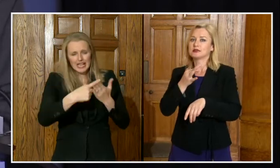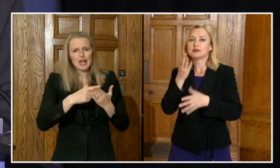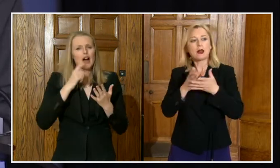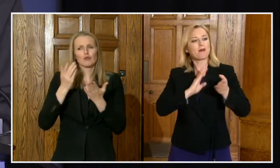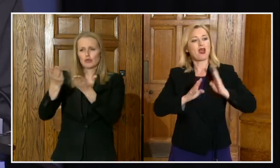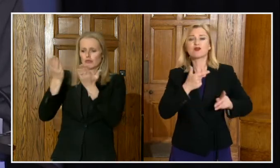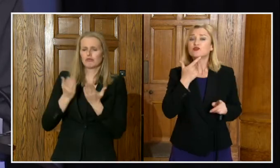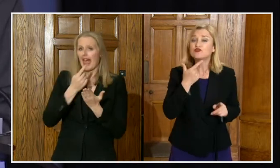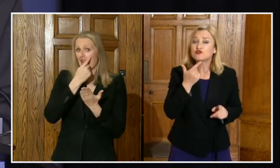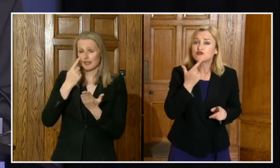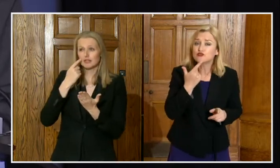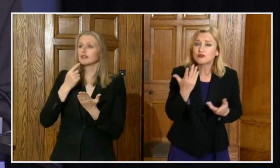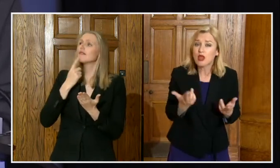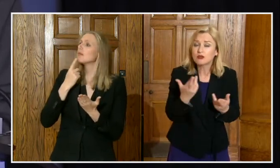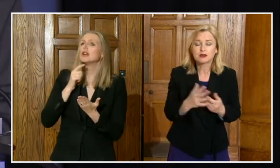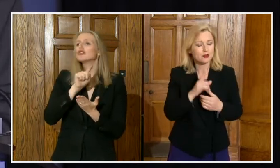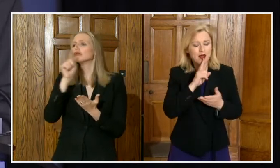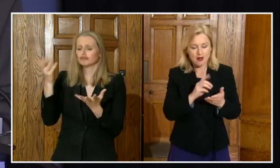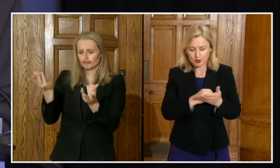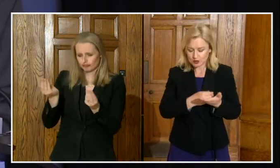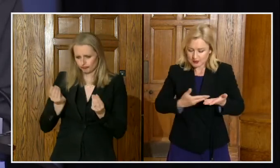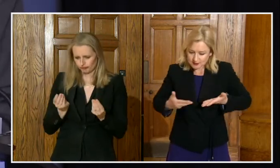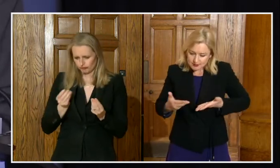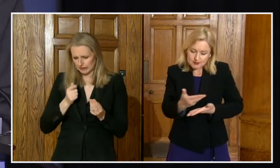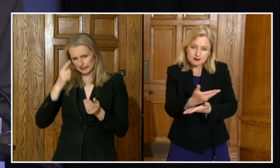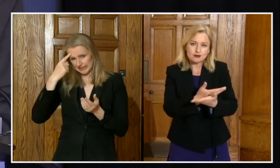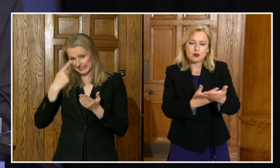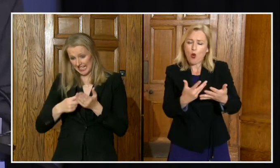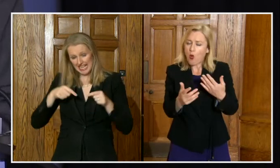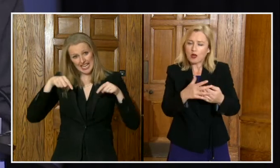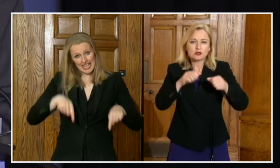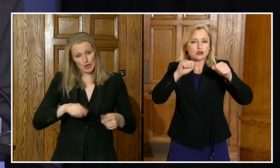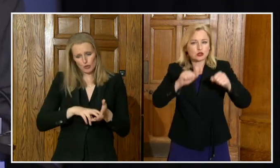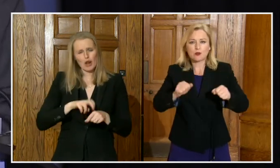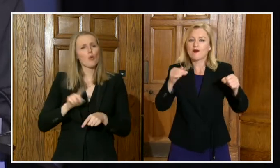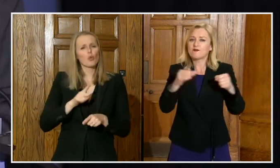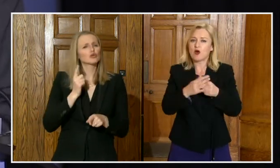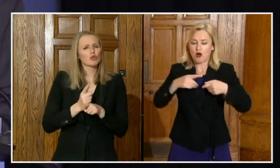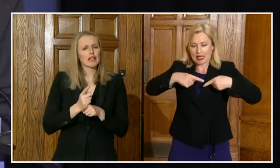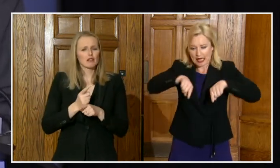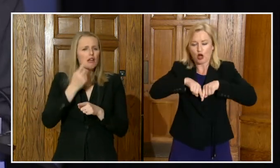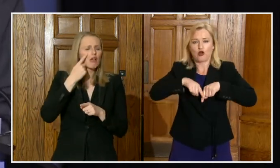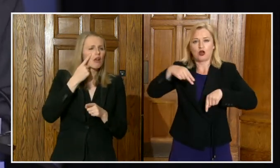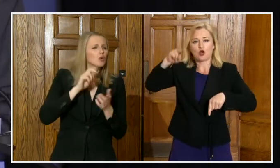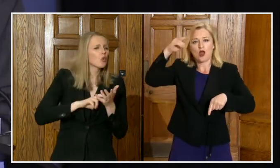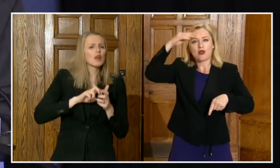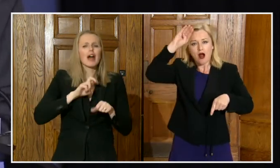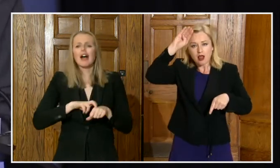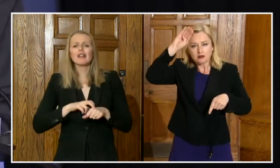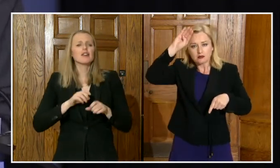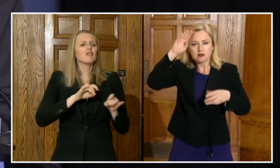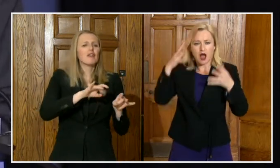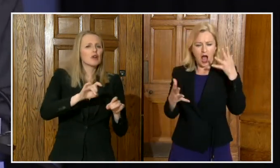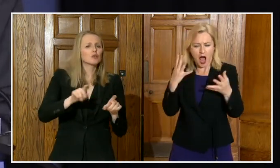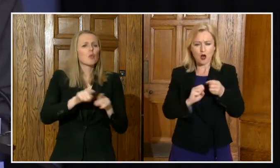have a conversation and discussion, make decisions for what's right for Northern Ireland based on how the virus is behaving here, informed by the